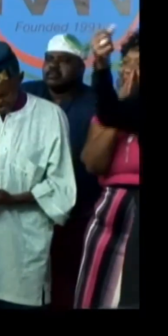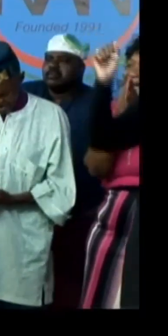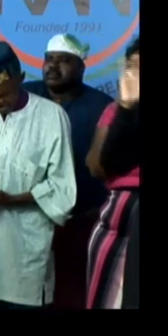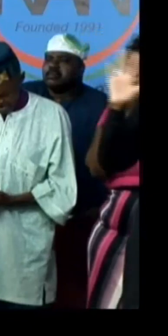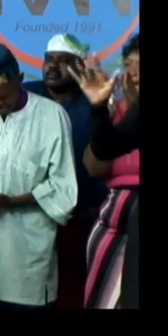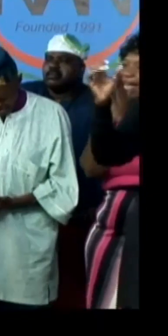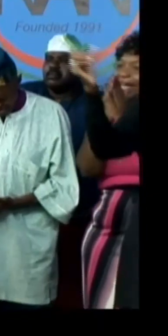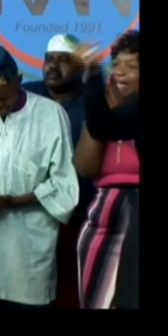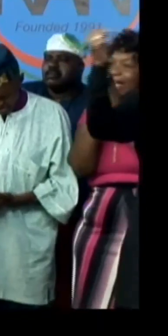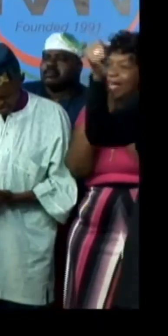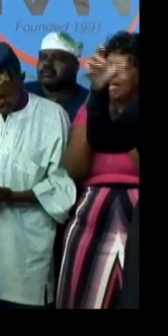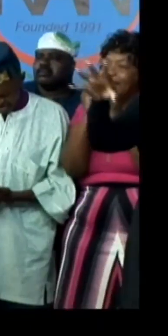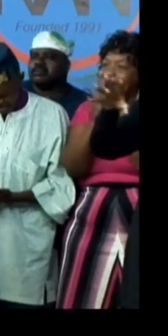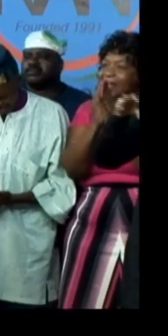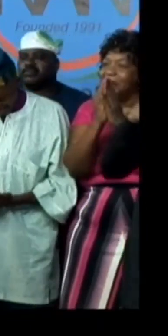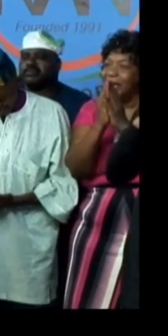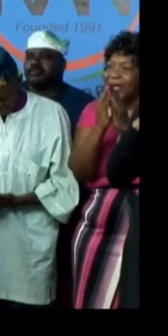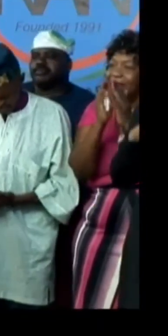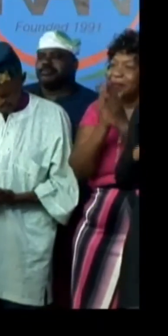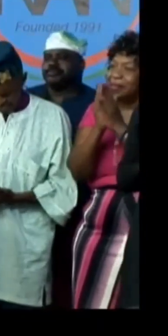sing.